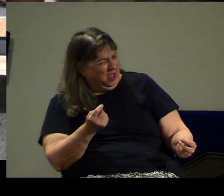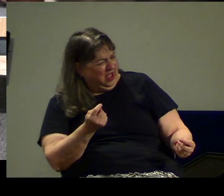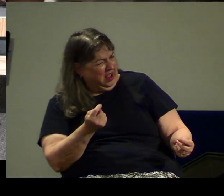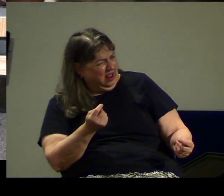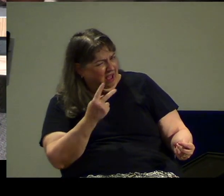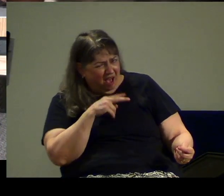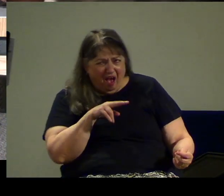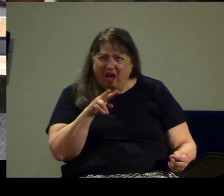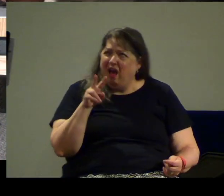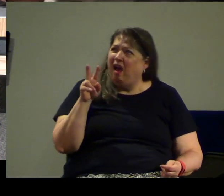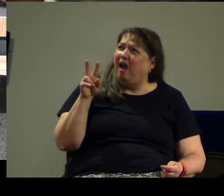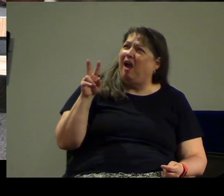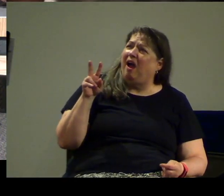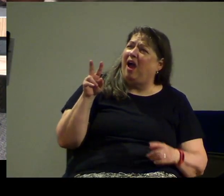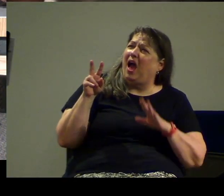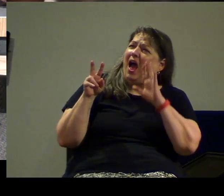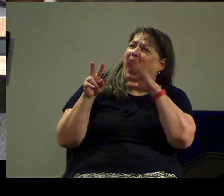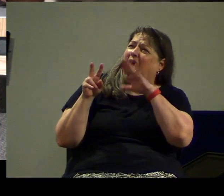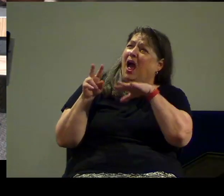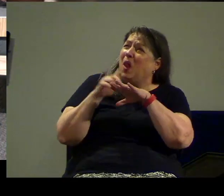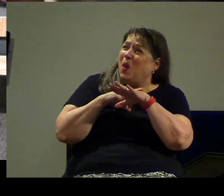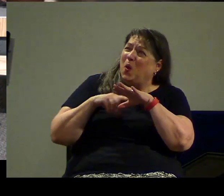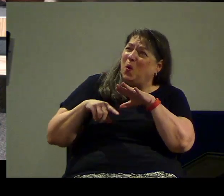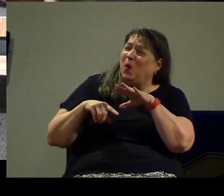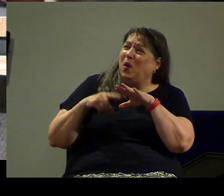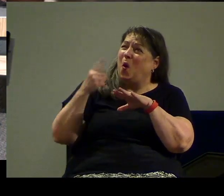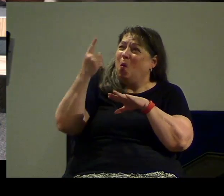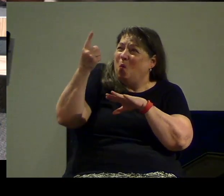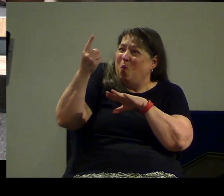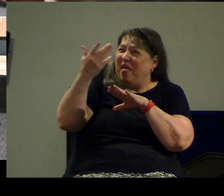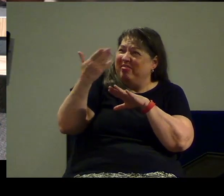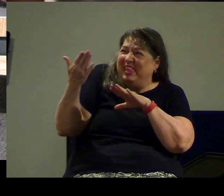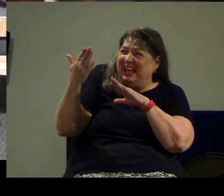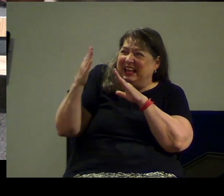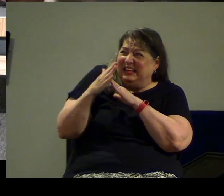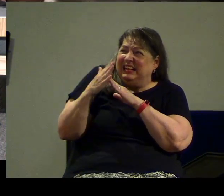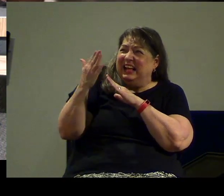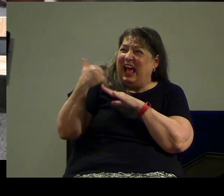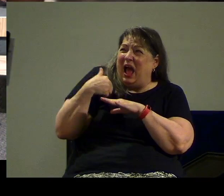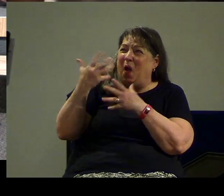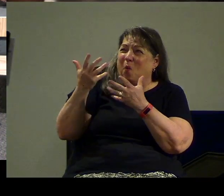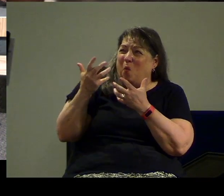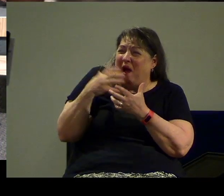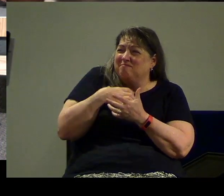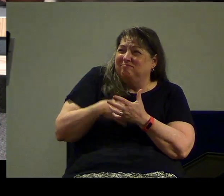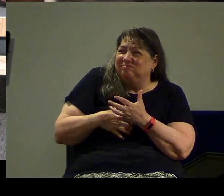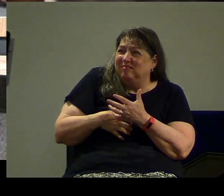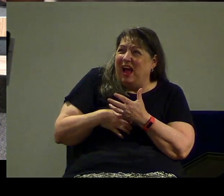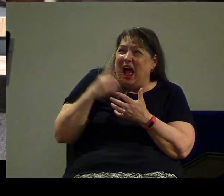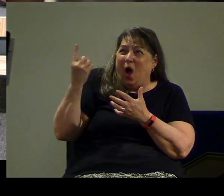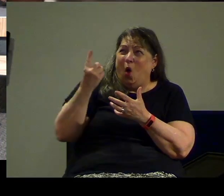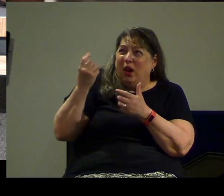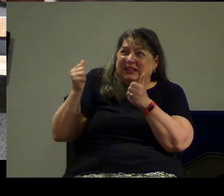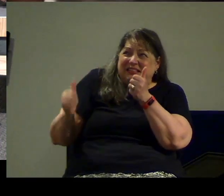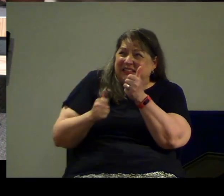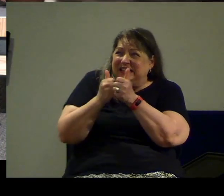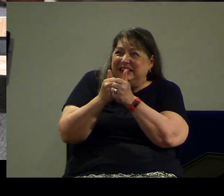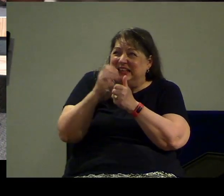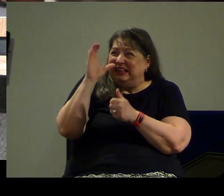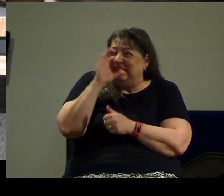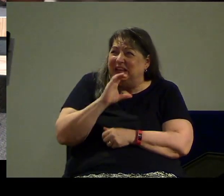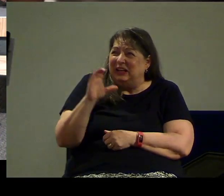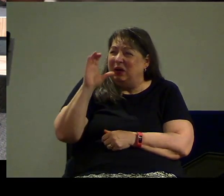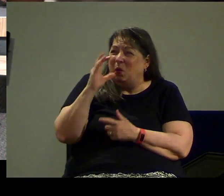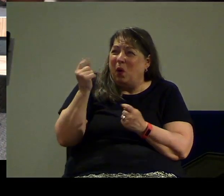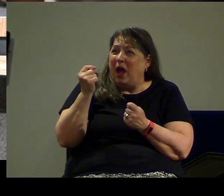the Lord God, and he says, Lord, one thing have I desired, and that will I seek, that I may dwell in the house